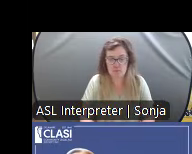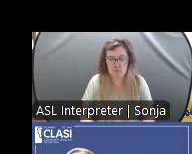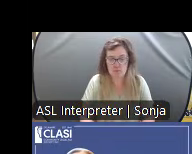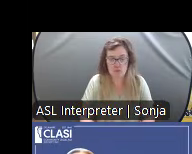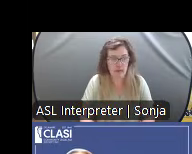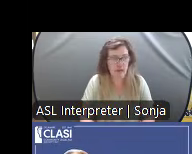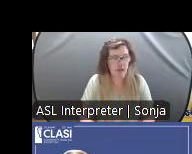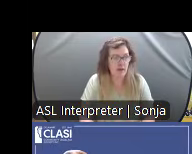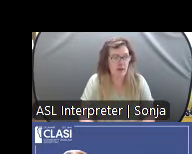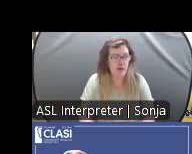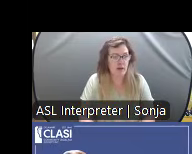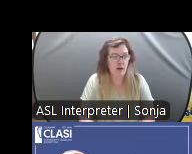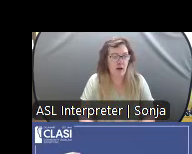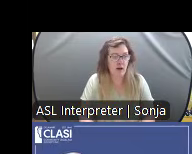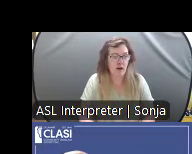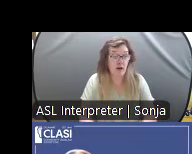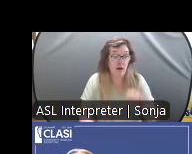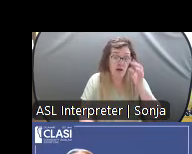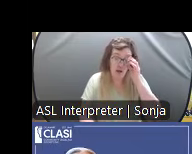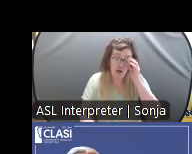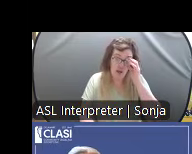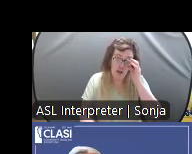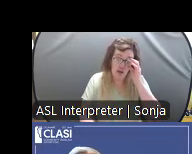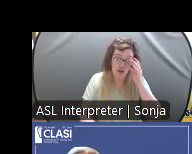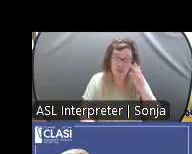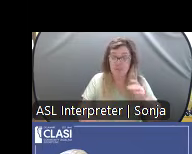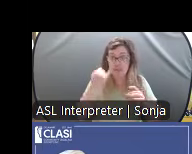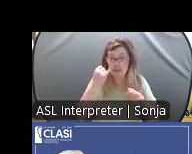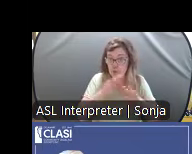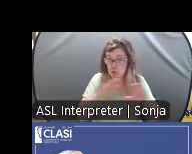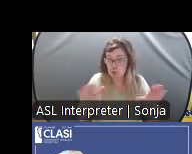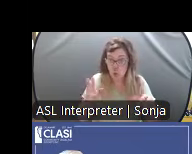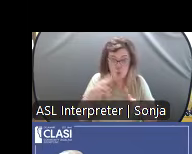There we go. What happens if you don't apply?